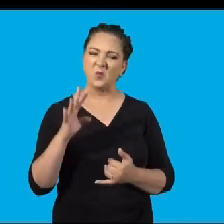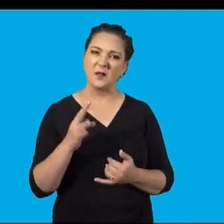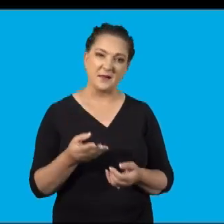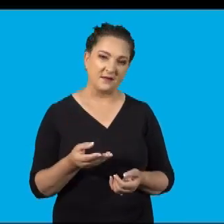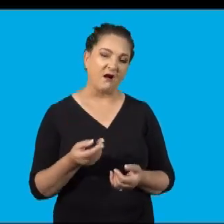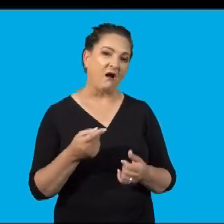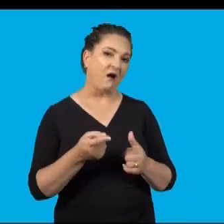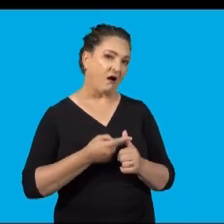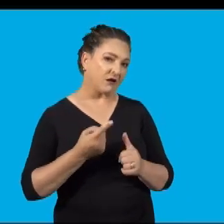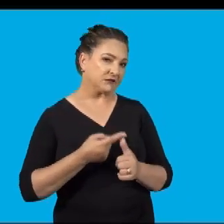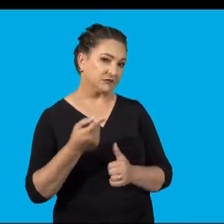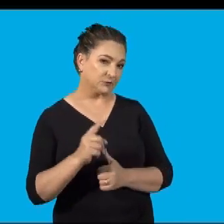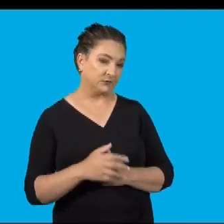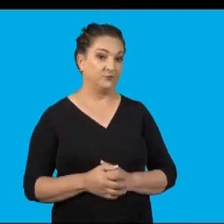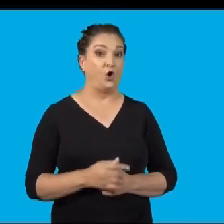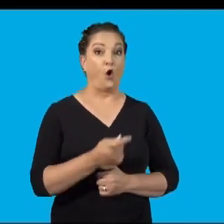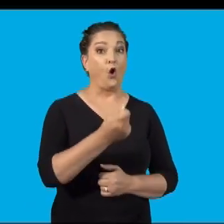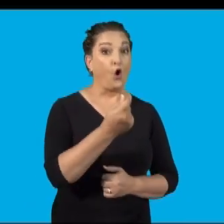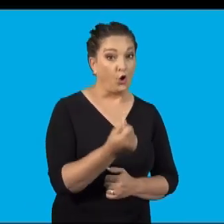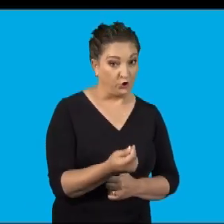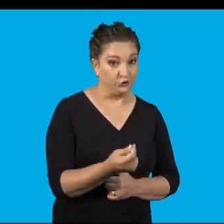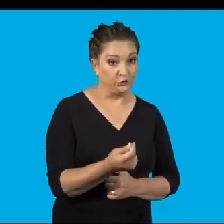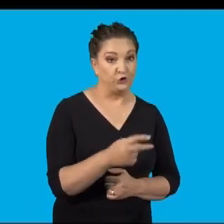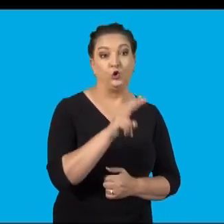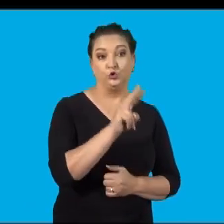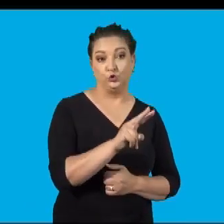you now say the cost that you're given is